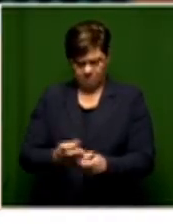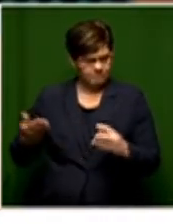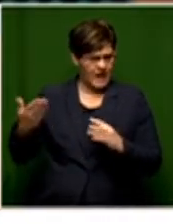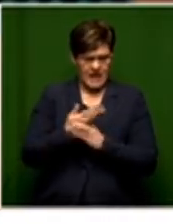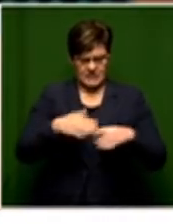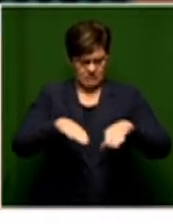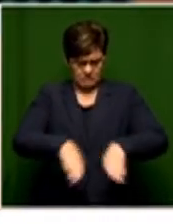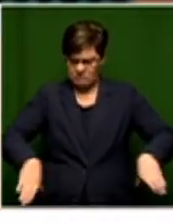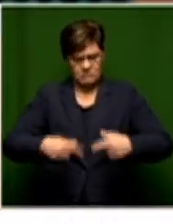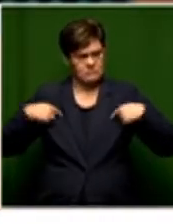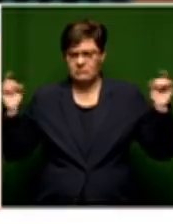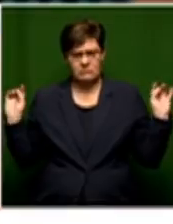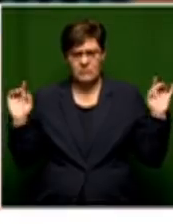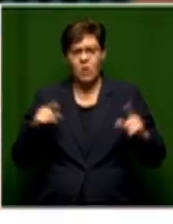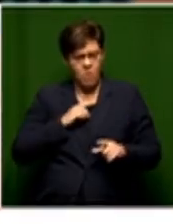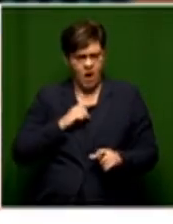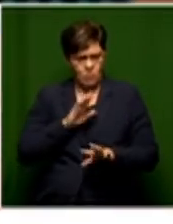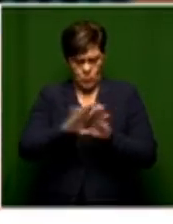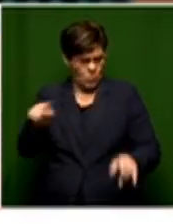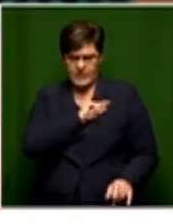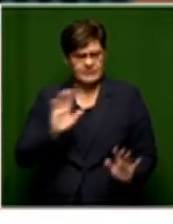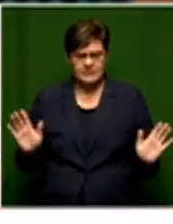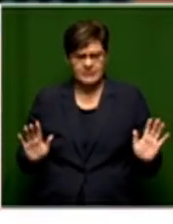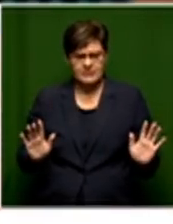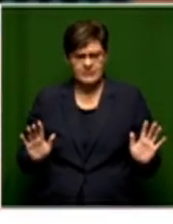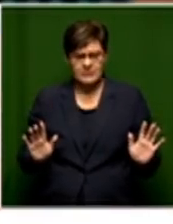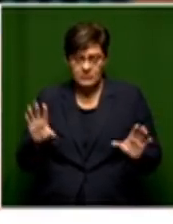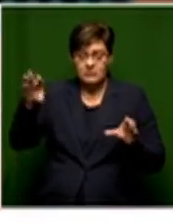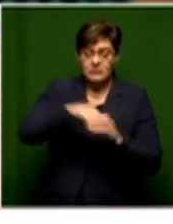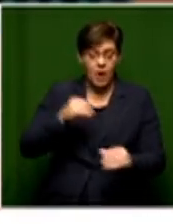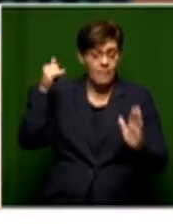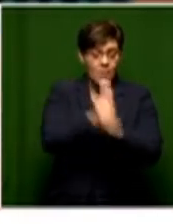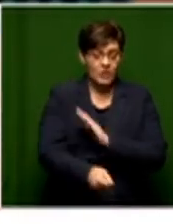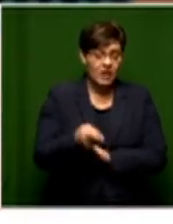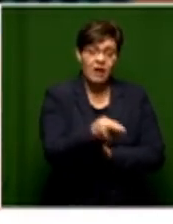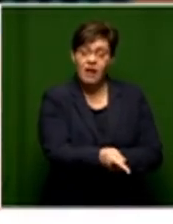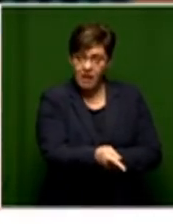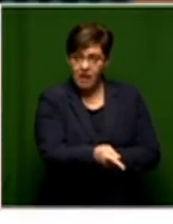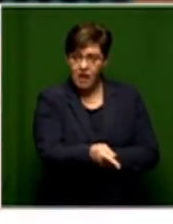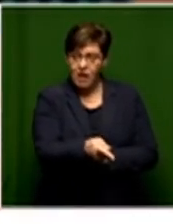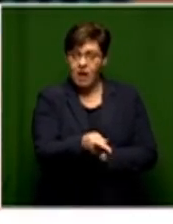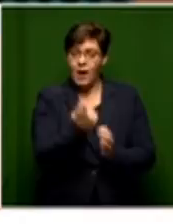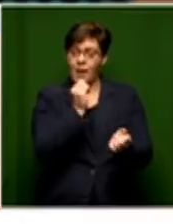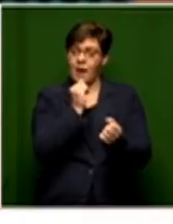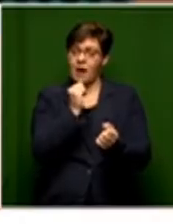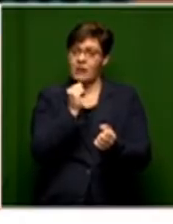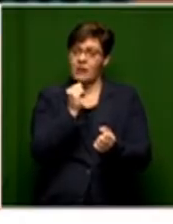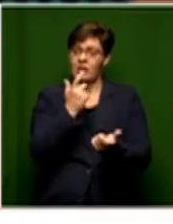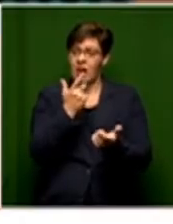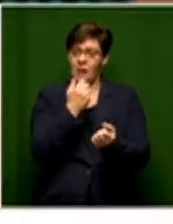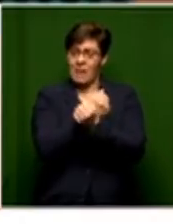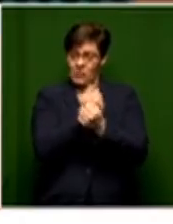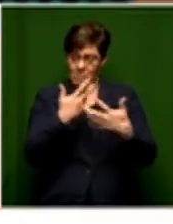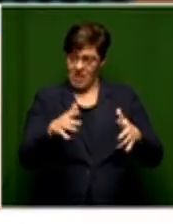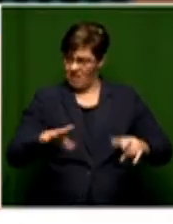to enter the dock, professing their innocence, saying they had nothing to do with the murder of the Orlando Pirates player. So